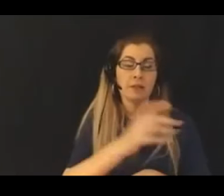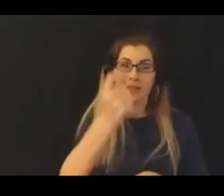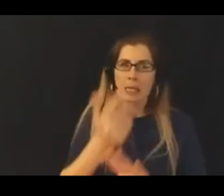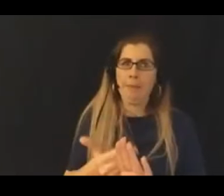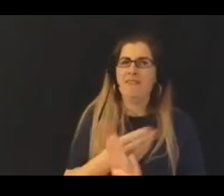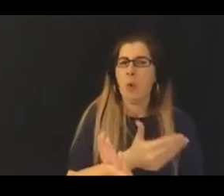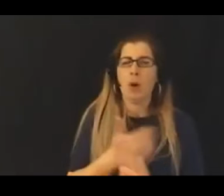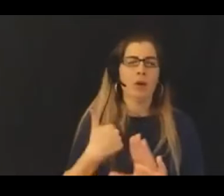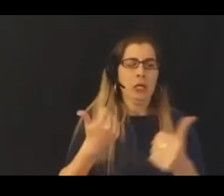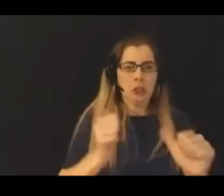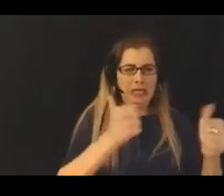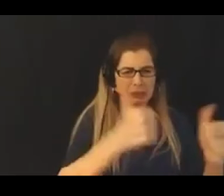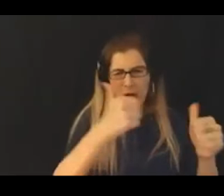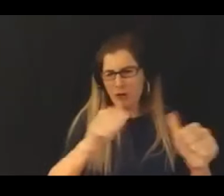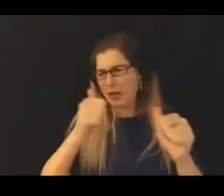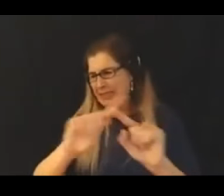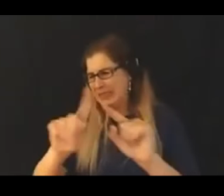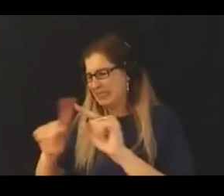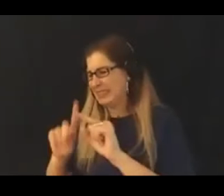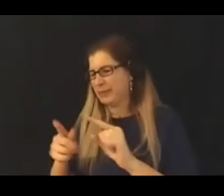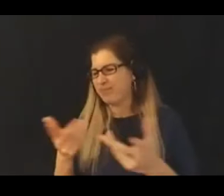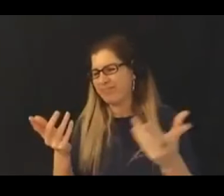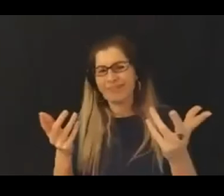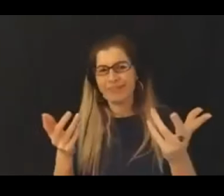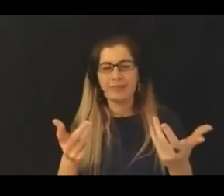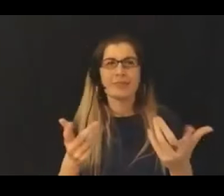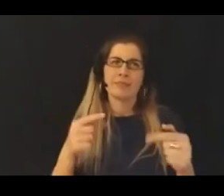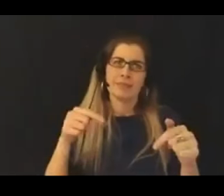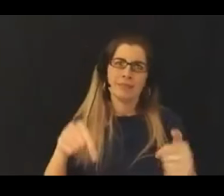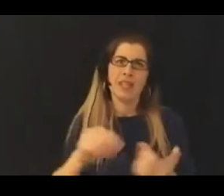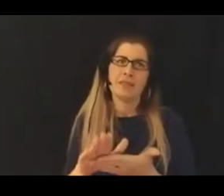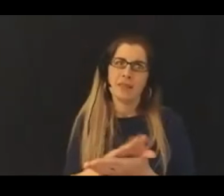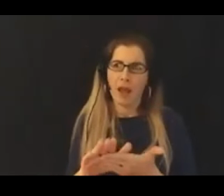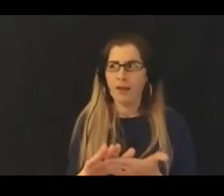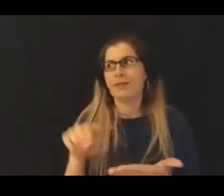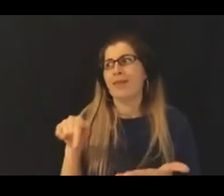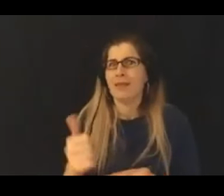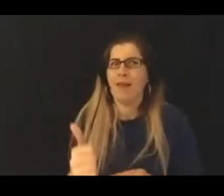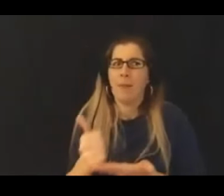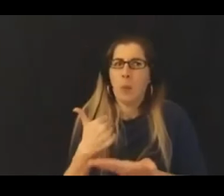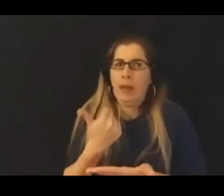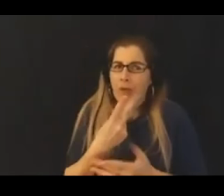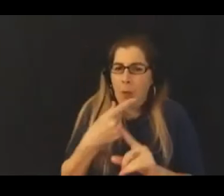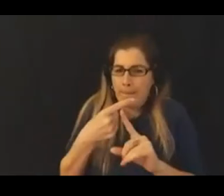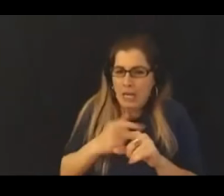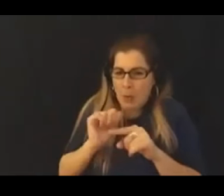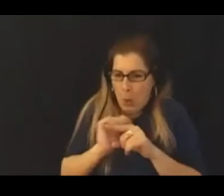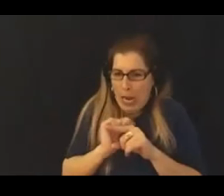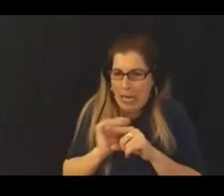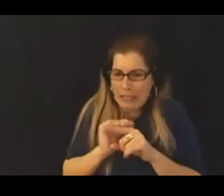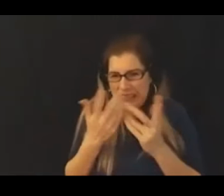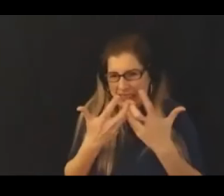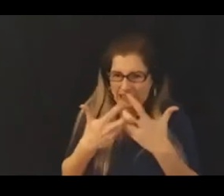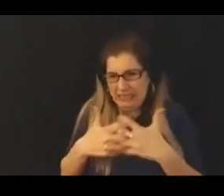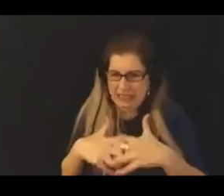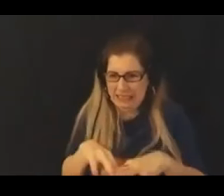several different things before starting this study. It was nice that we had a few months of online class to kind of get through some of